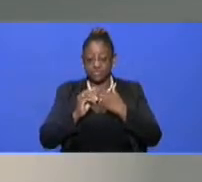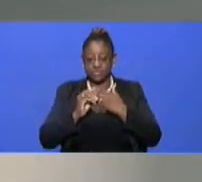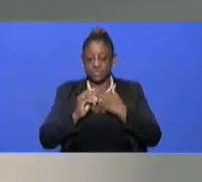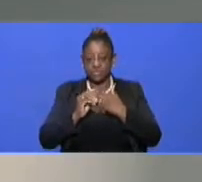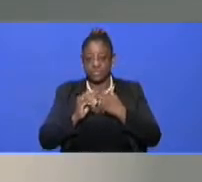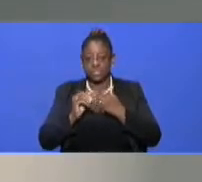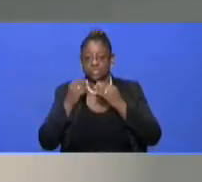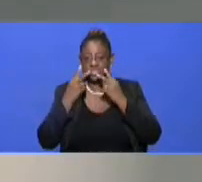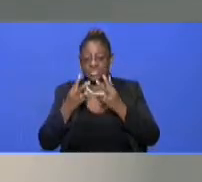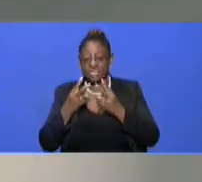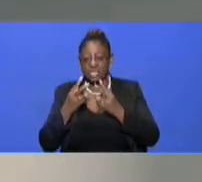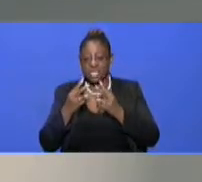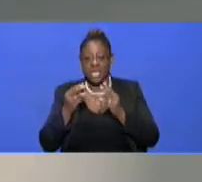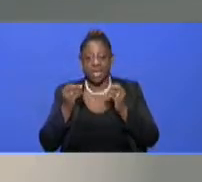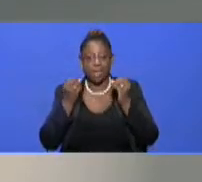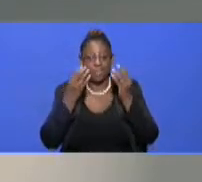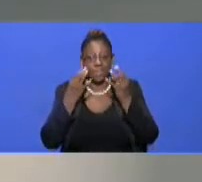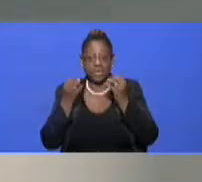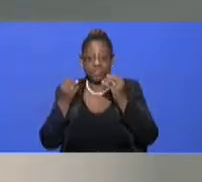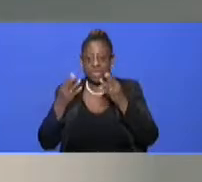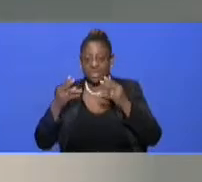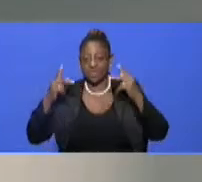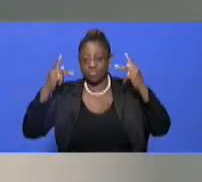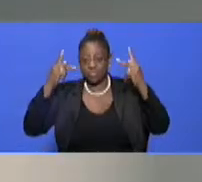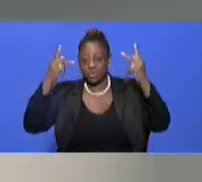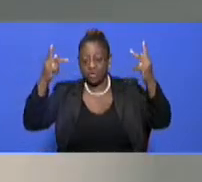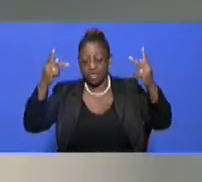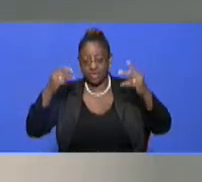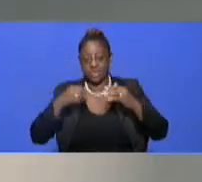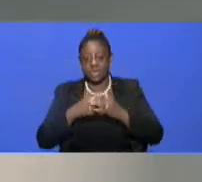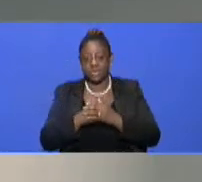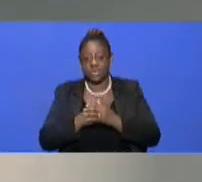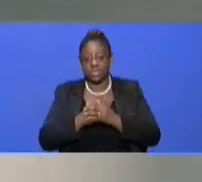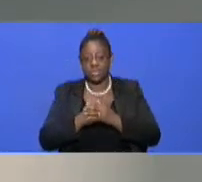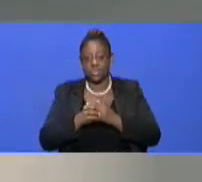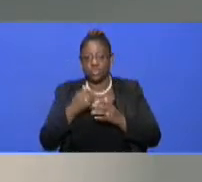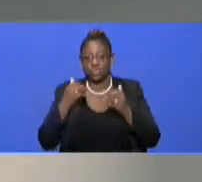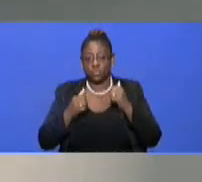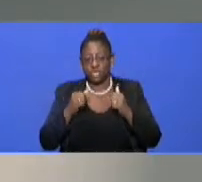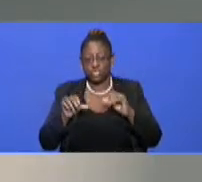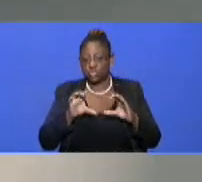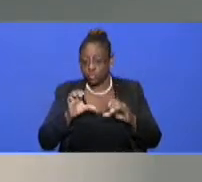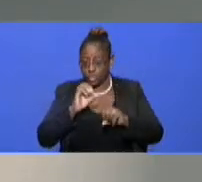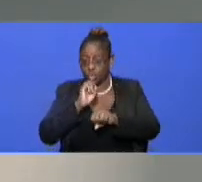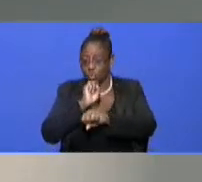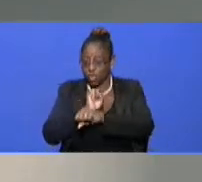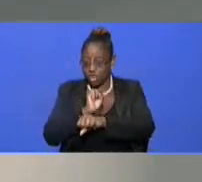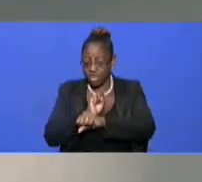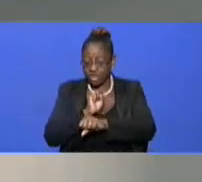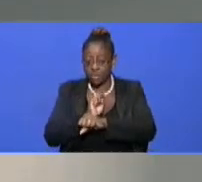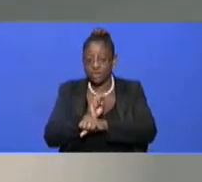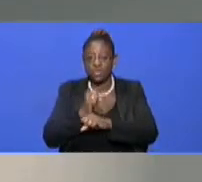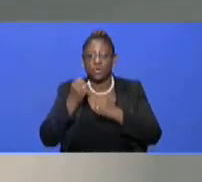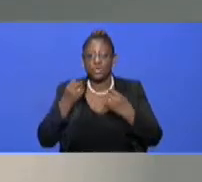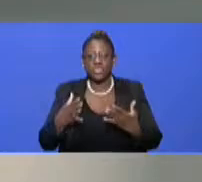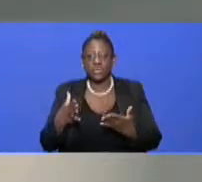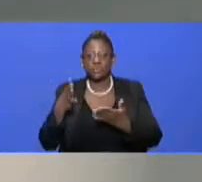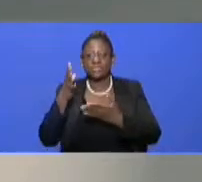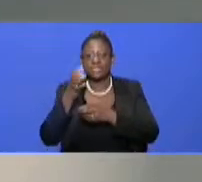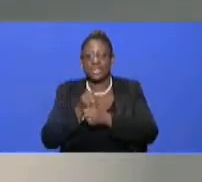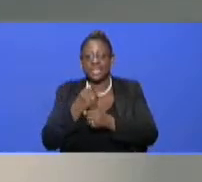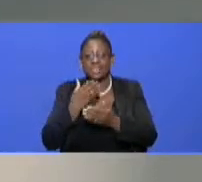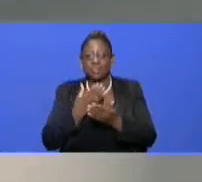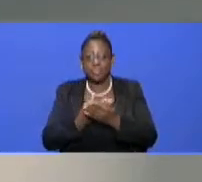see hundreds of public servants promoted, many of which have already been doing the work without receiving the